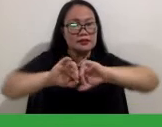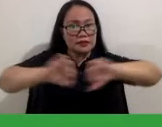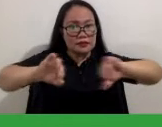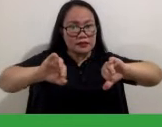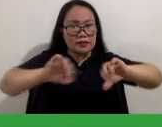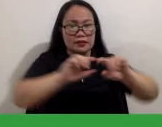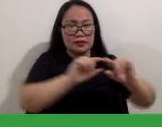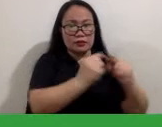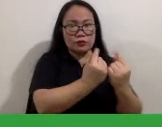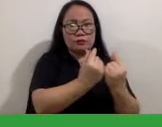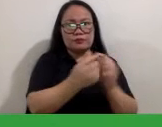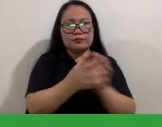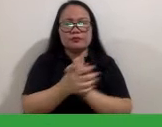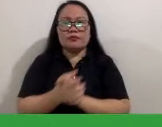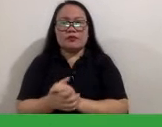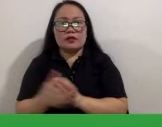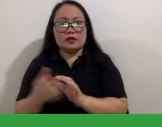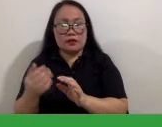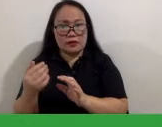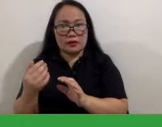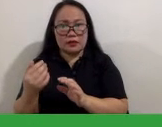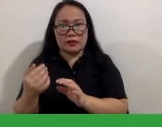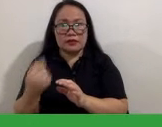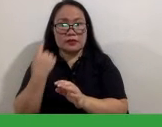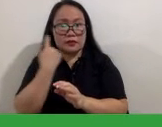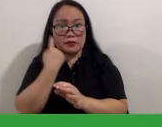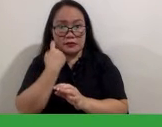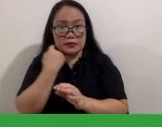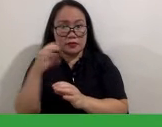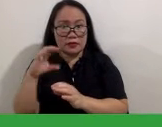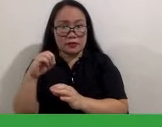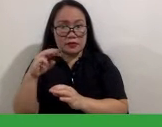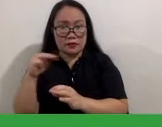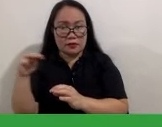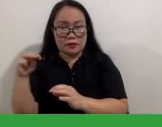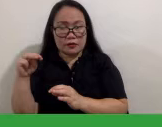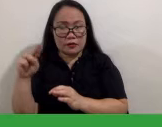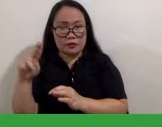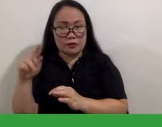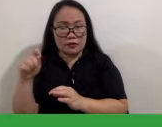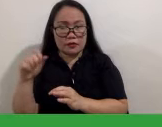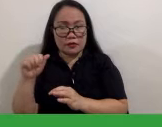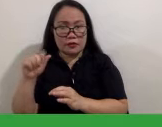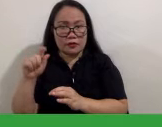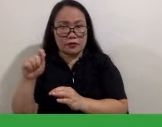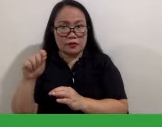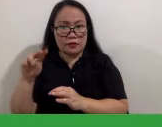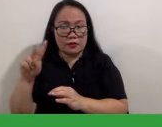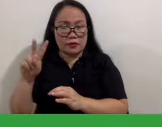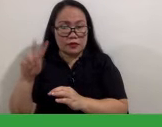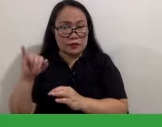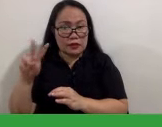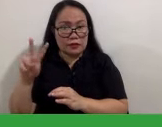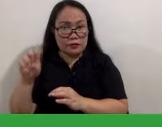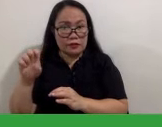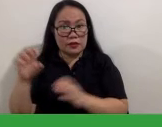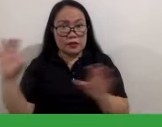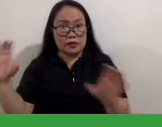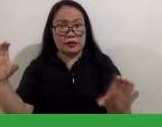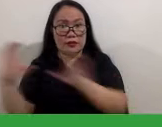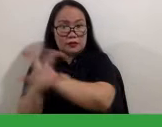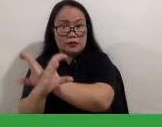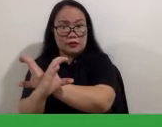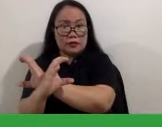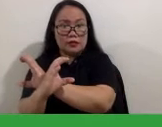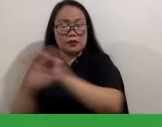So, yung kanina, yung commutative property, pinagpapalit natin ng pwesto. Etong A plus B, nilagay lang siya dito